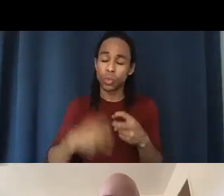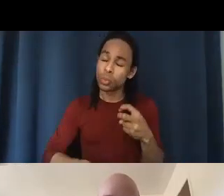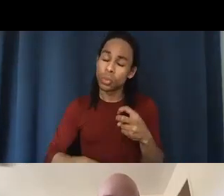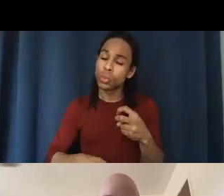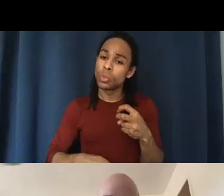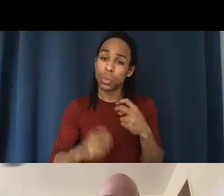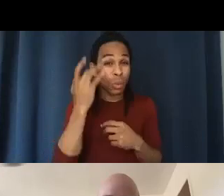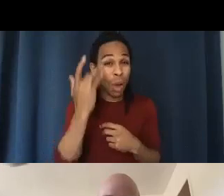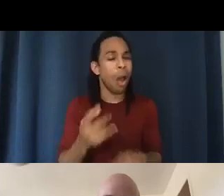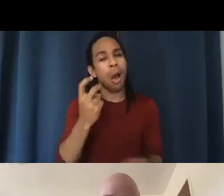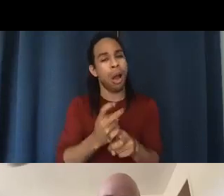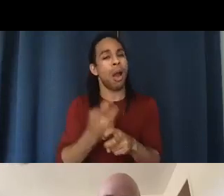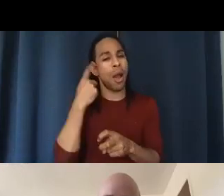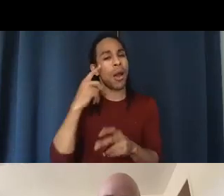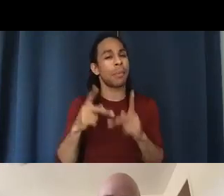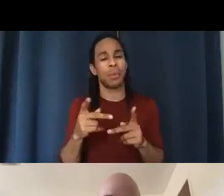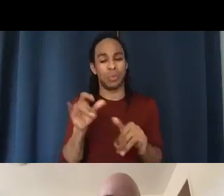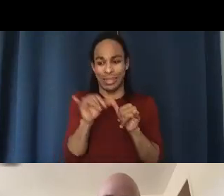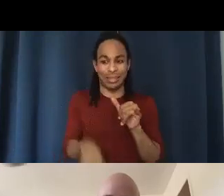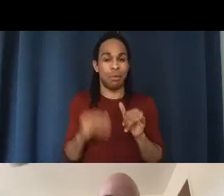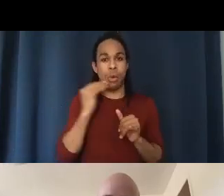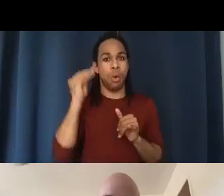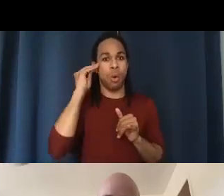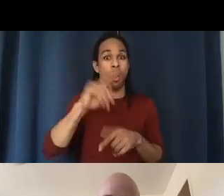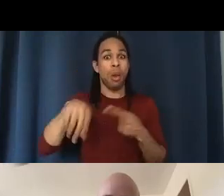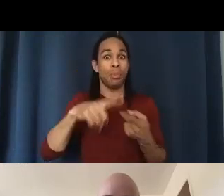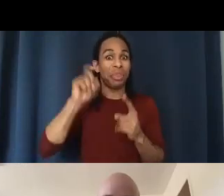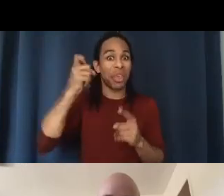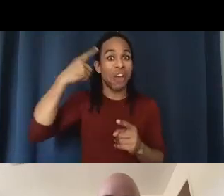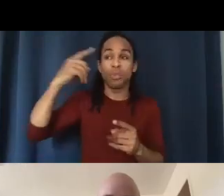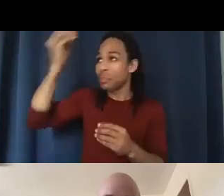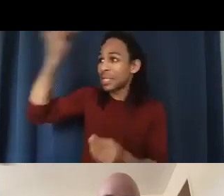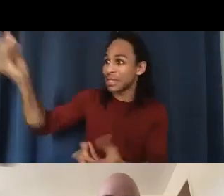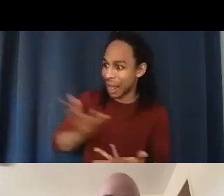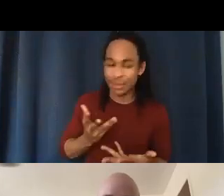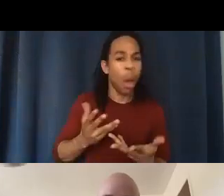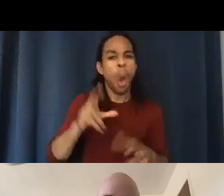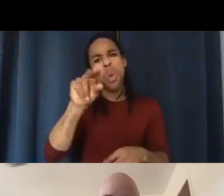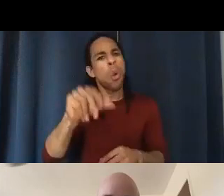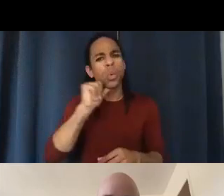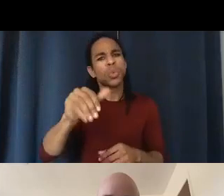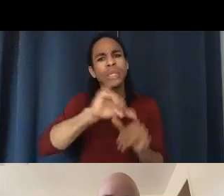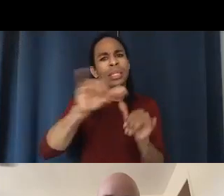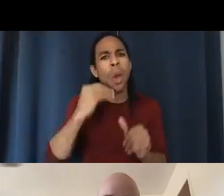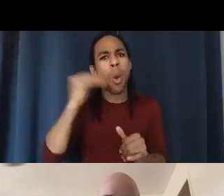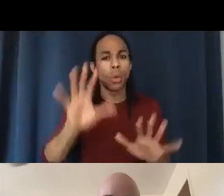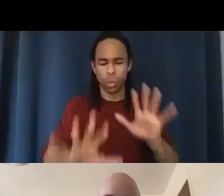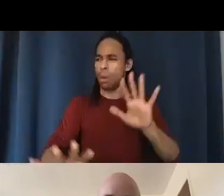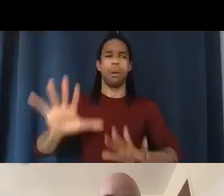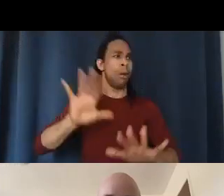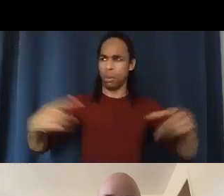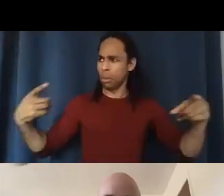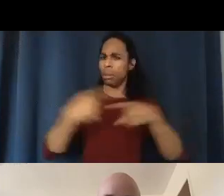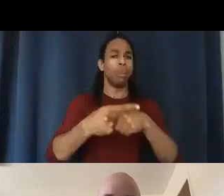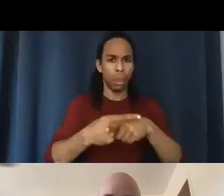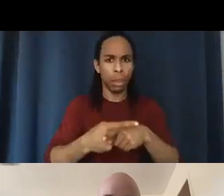to stay at home when the government itself is telling people not to. So it's very hard for people to ask people not to do or